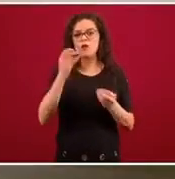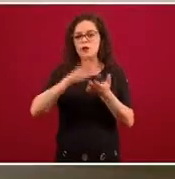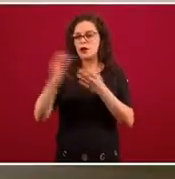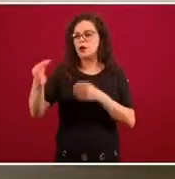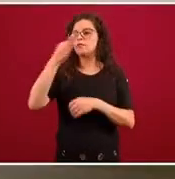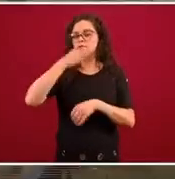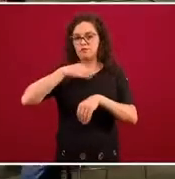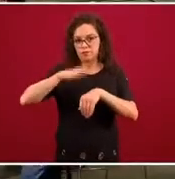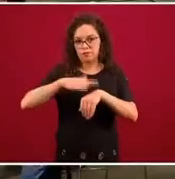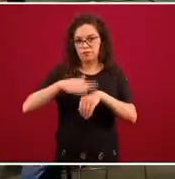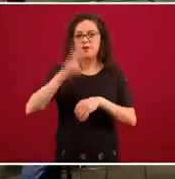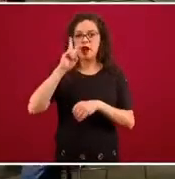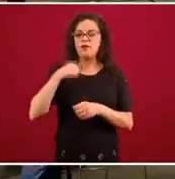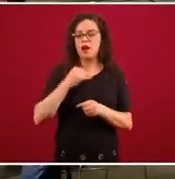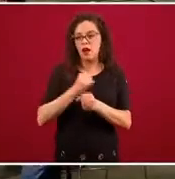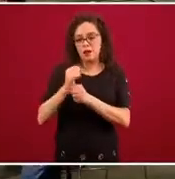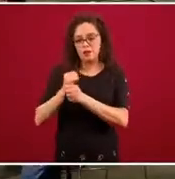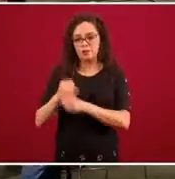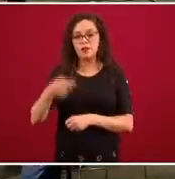this ISTE hospital is a